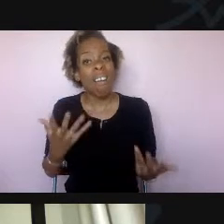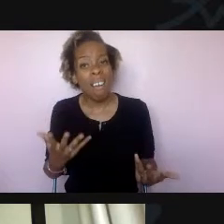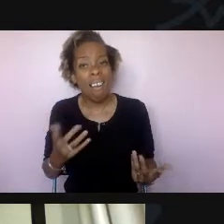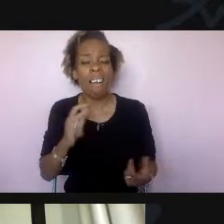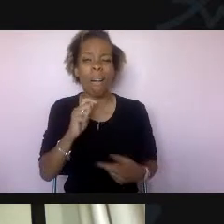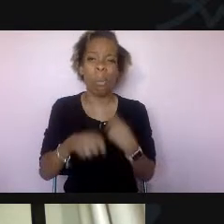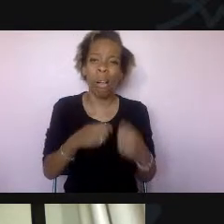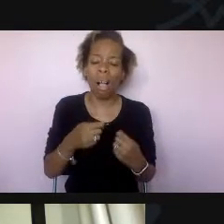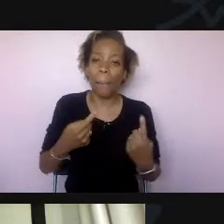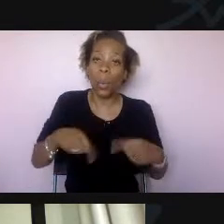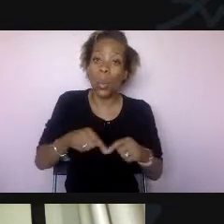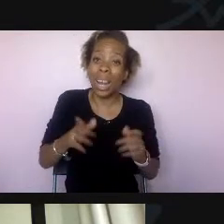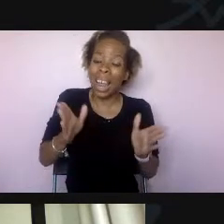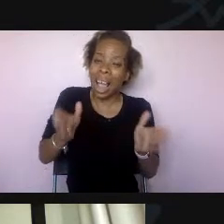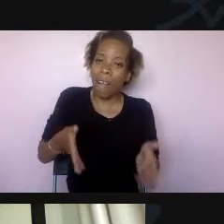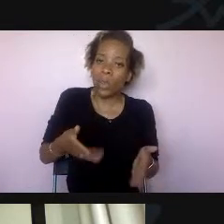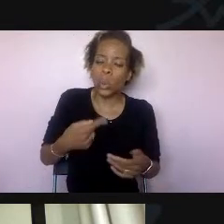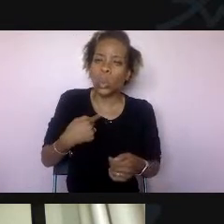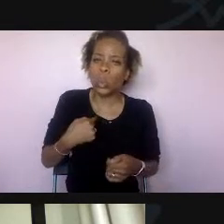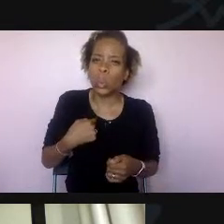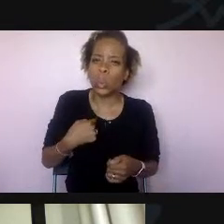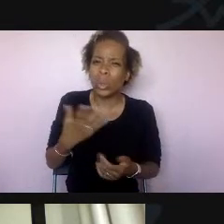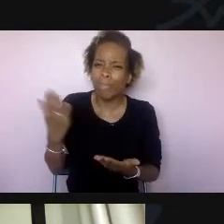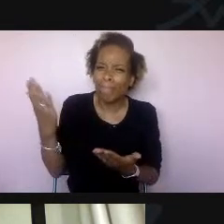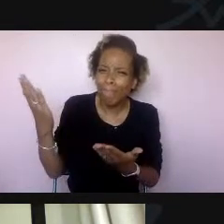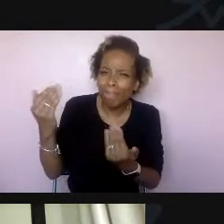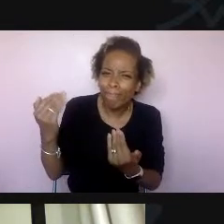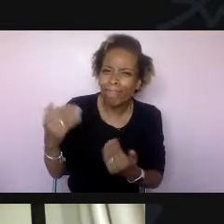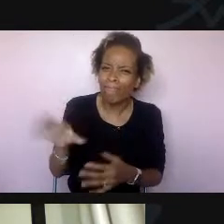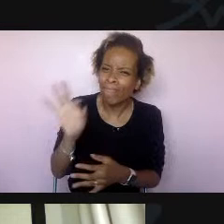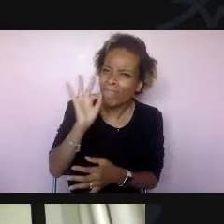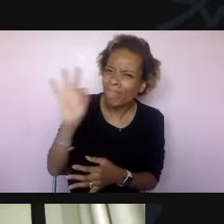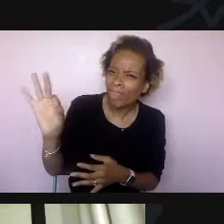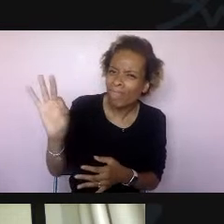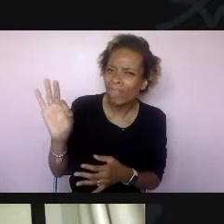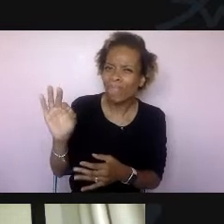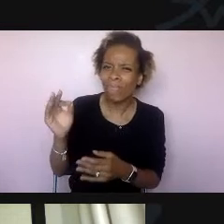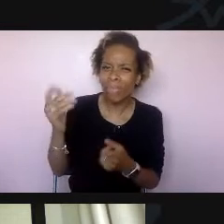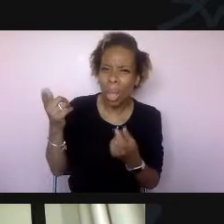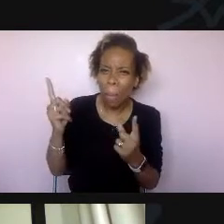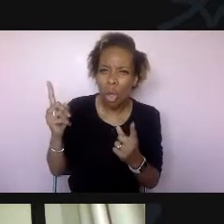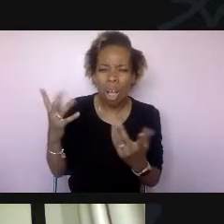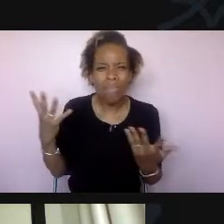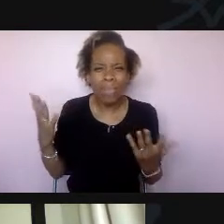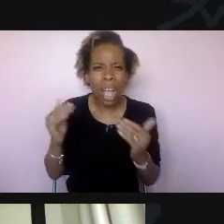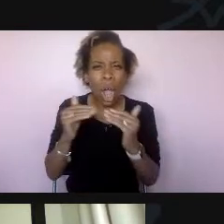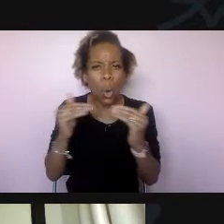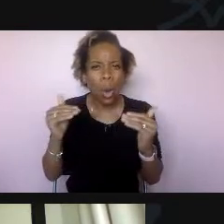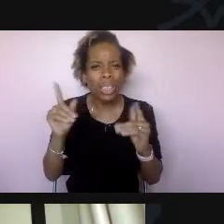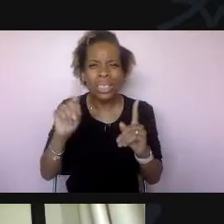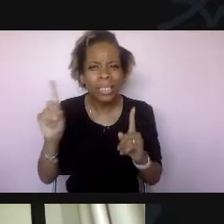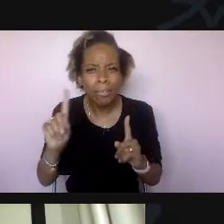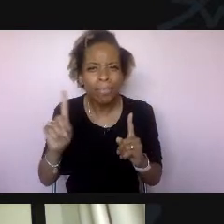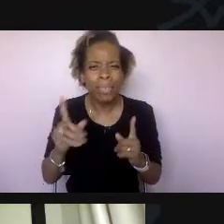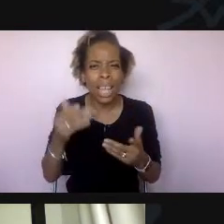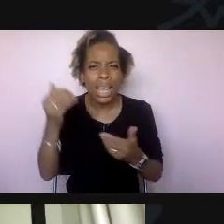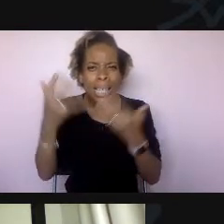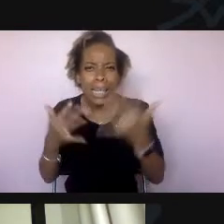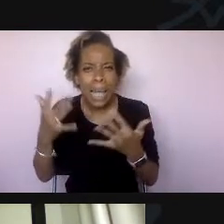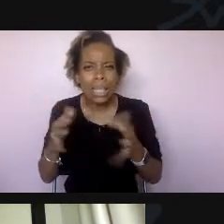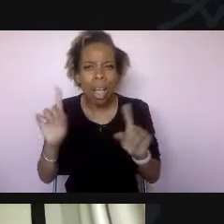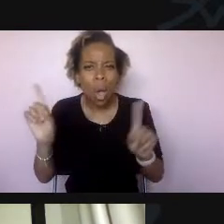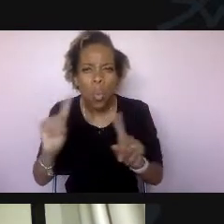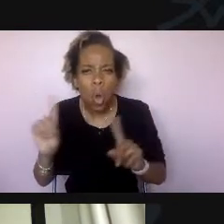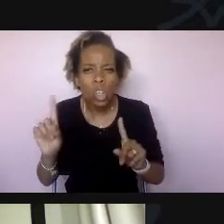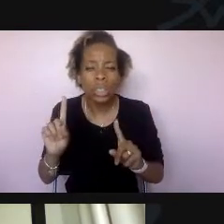scope to really put pressure on about what they should look like and how, what detail and data that we are actually after from our